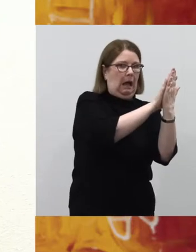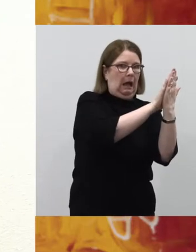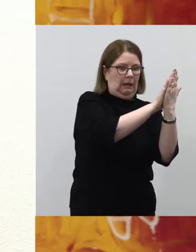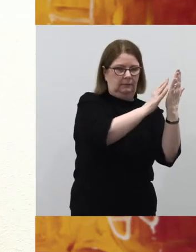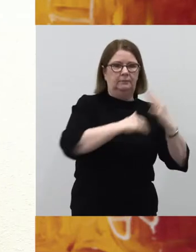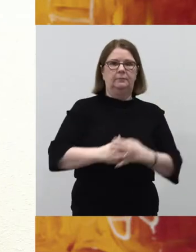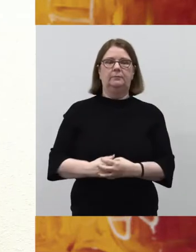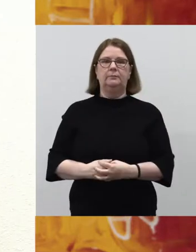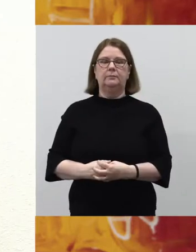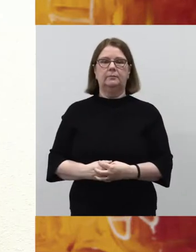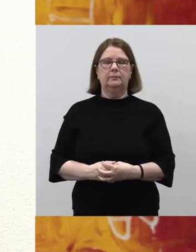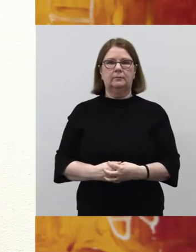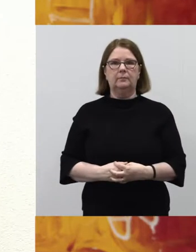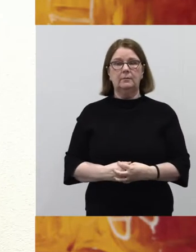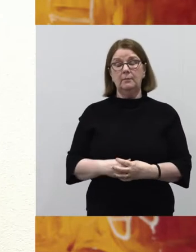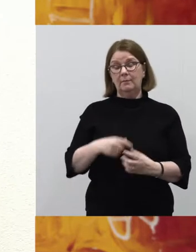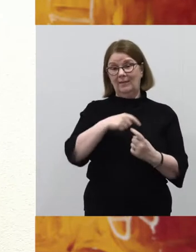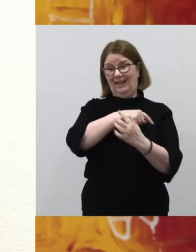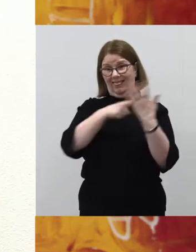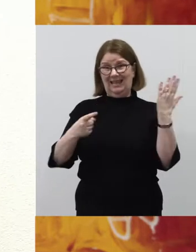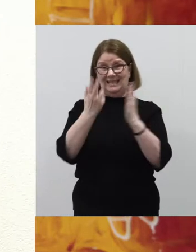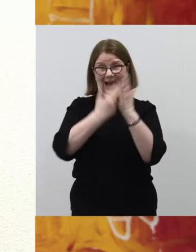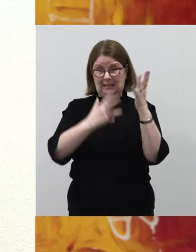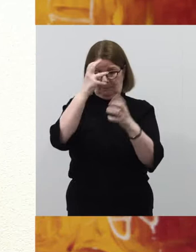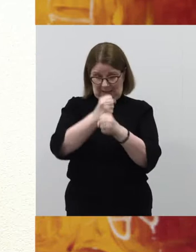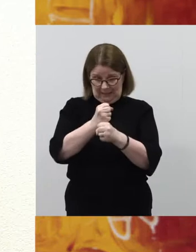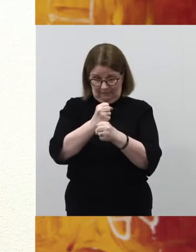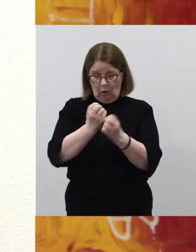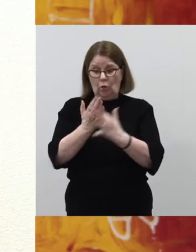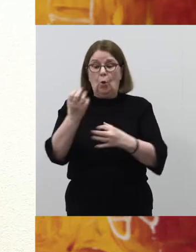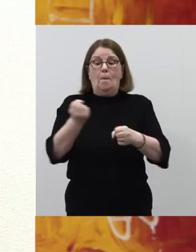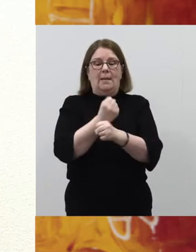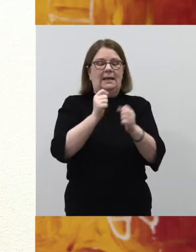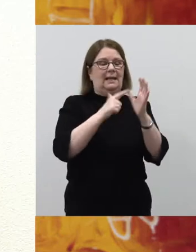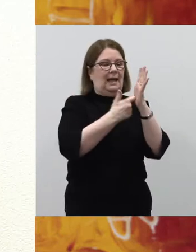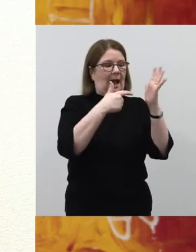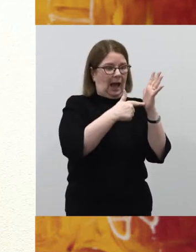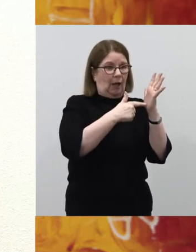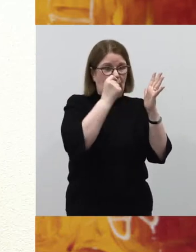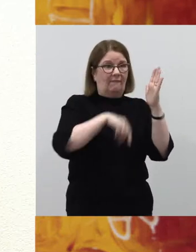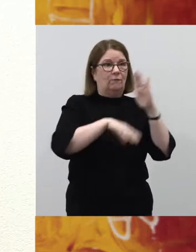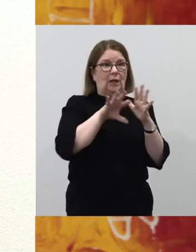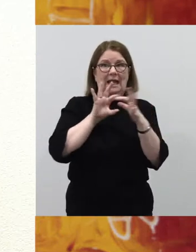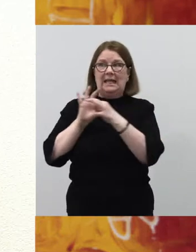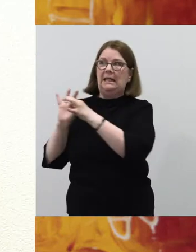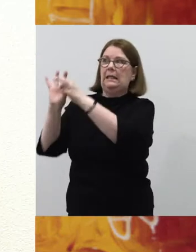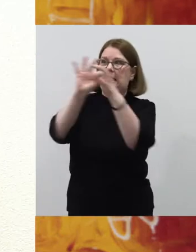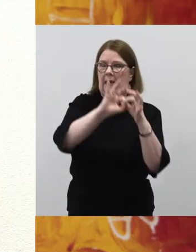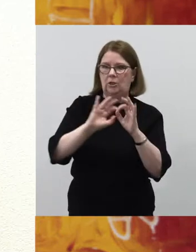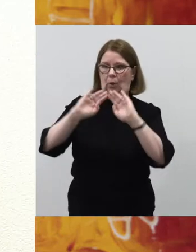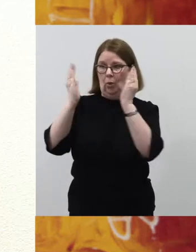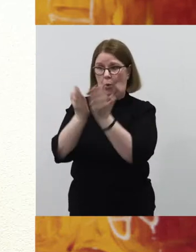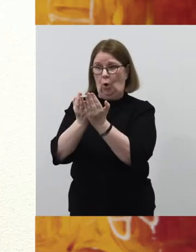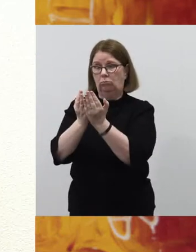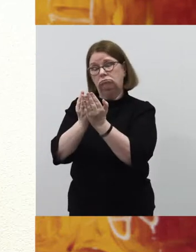collages have become a way to jam opposing worlds together to create a point of intrigue. The sedate deathliness into